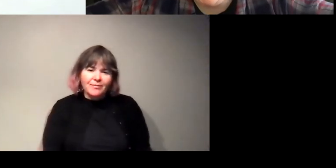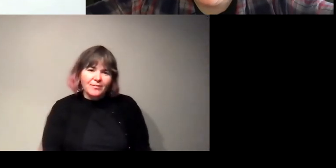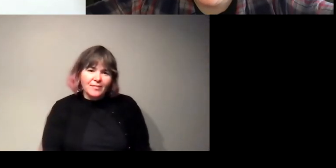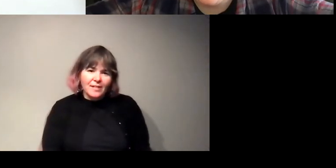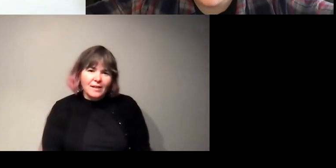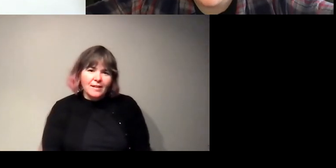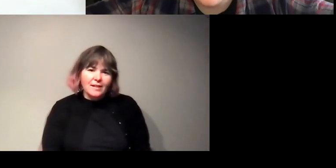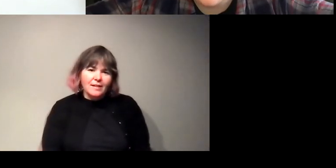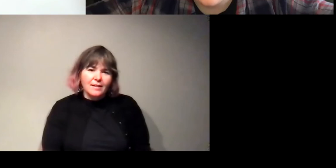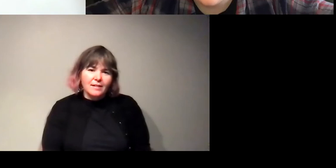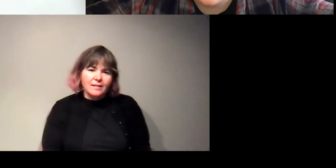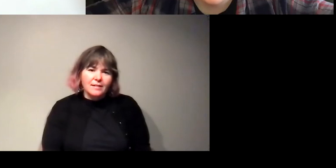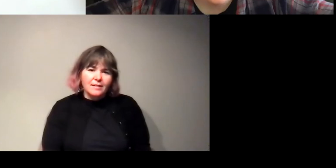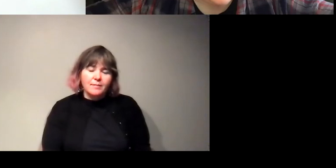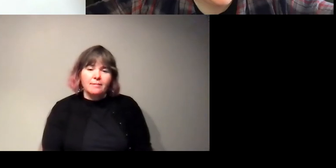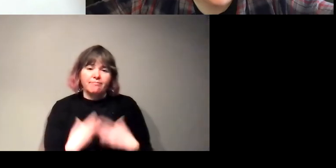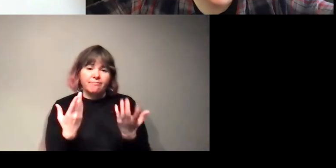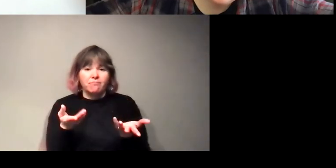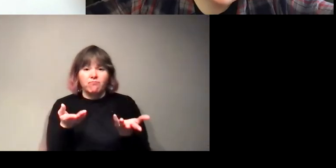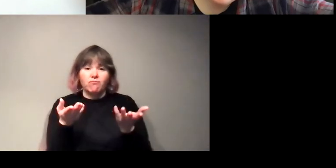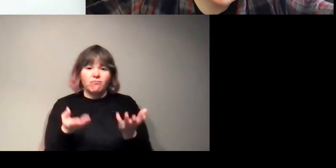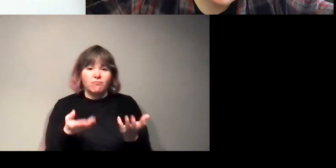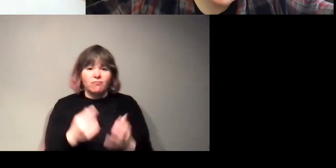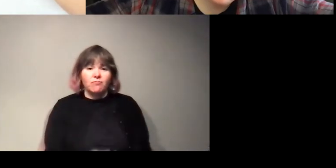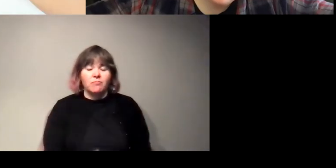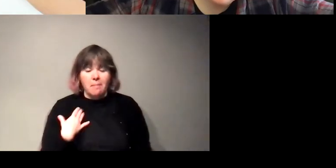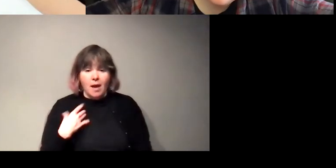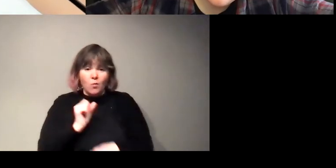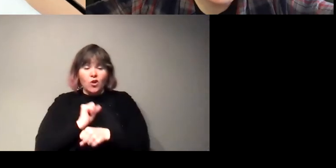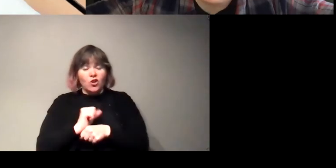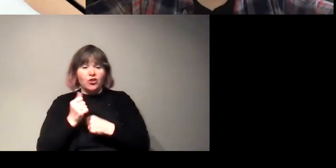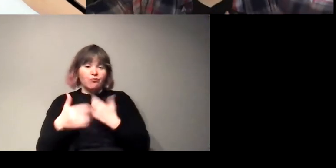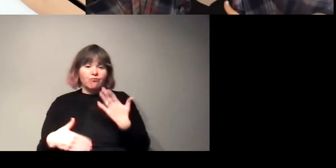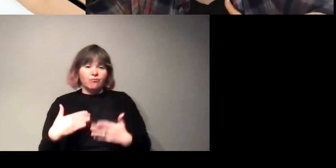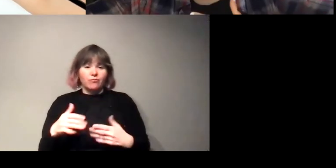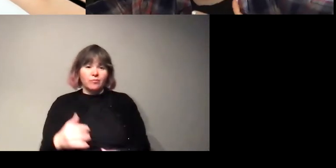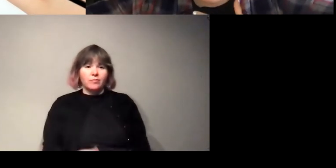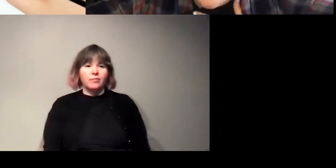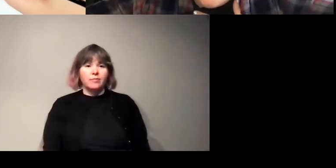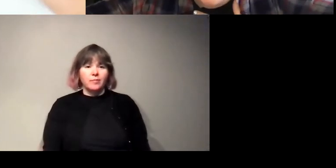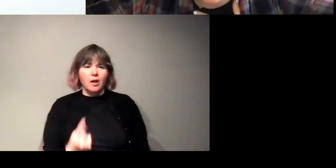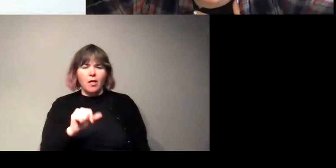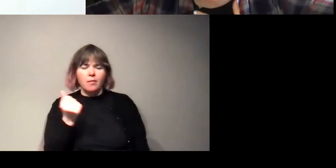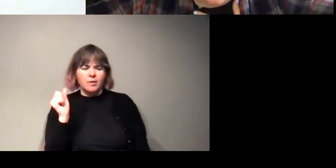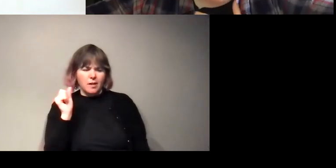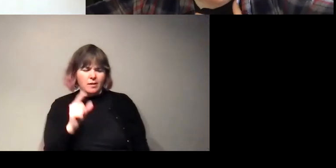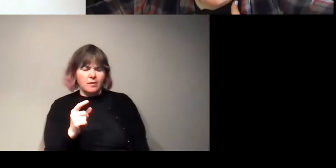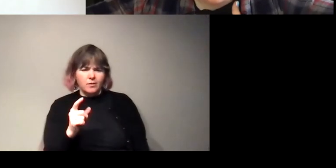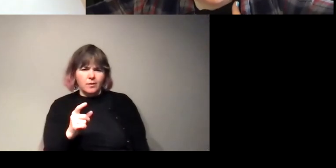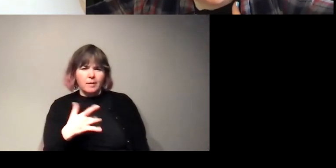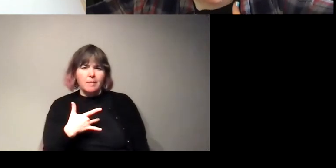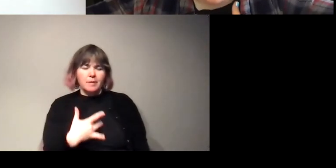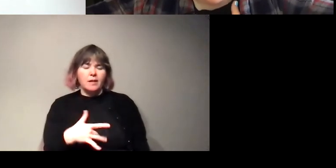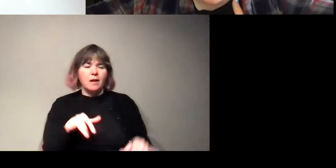So yeah, I mean, this is a lot of the work that I do. One person asked, what is the most common